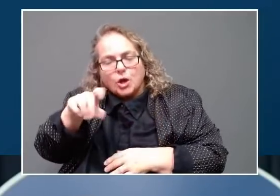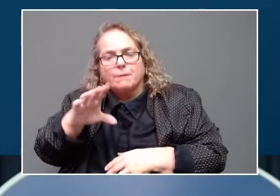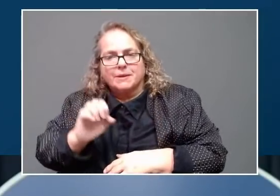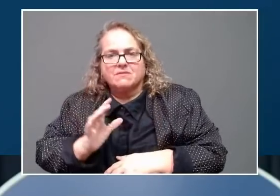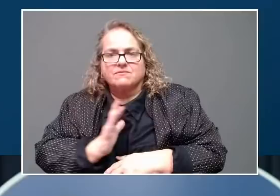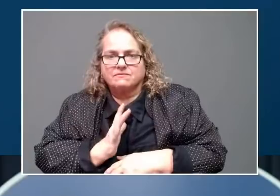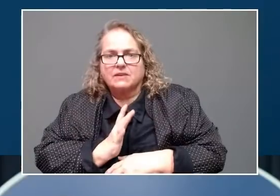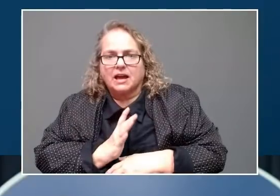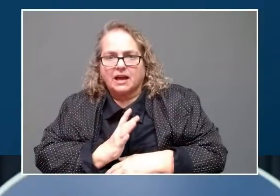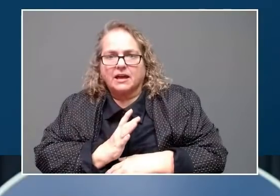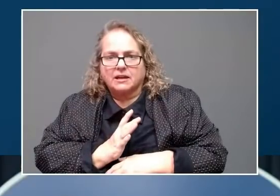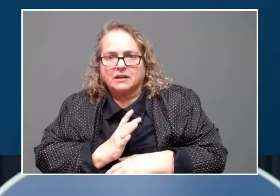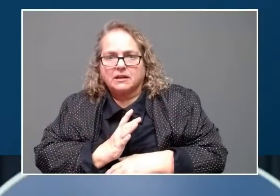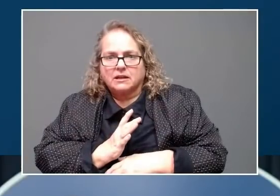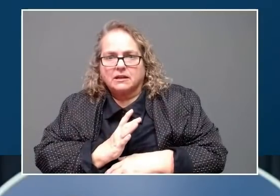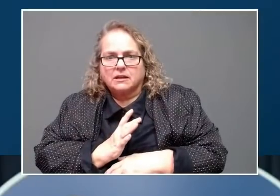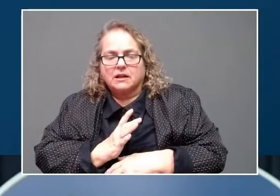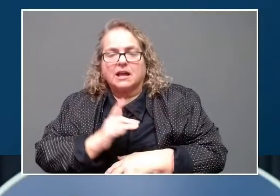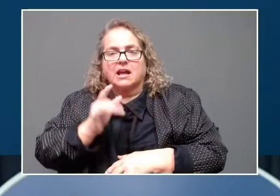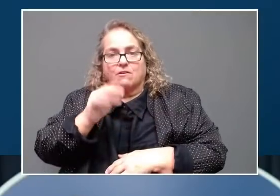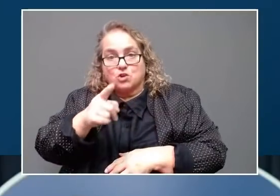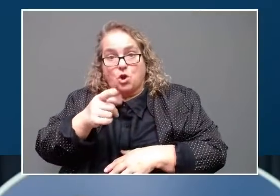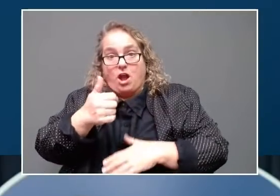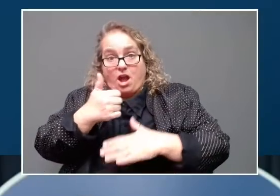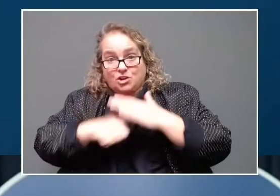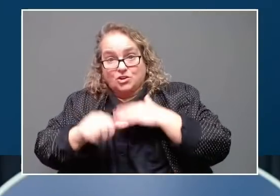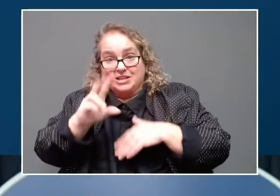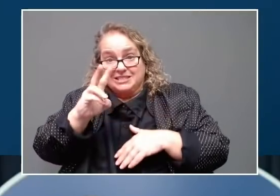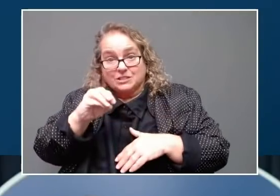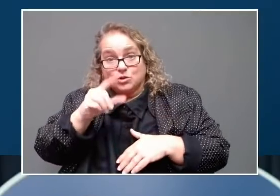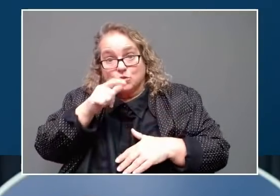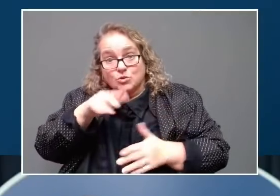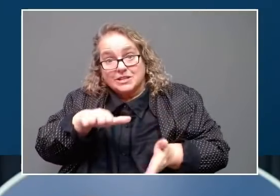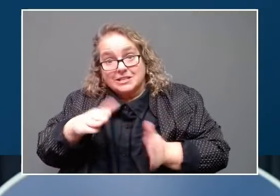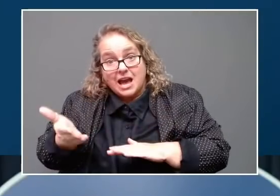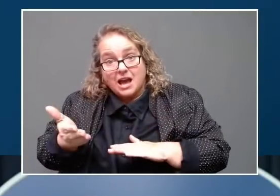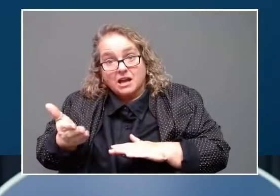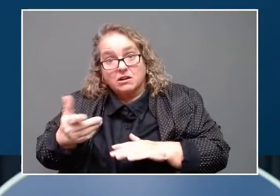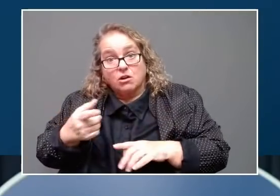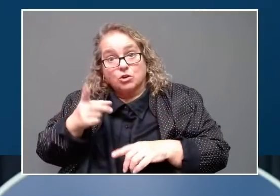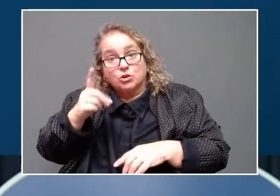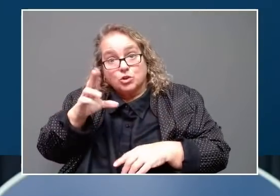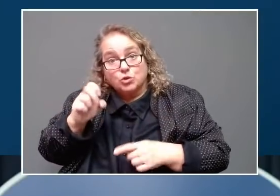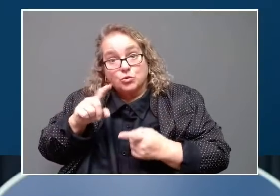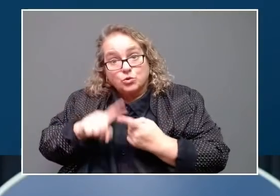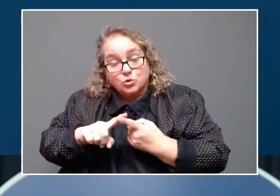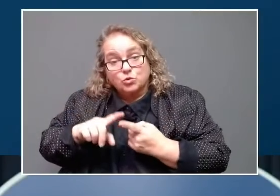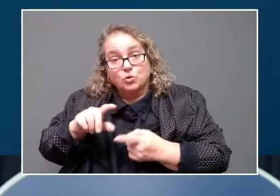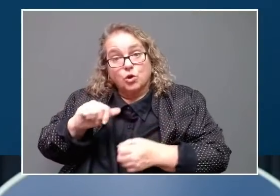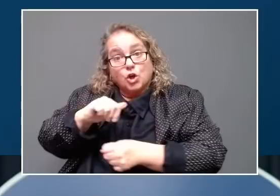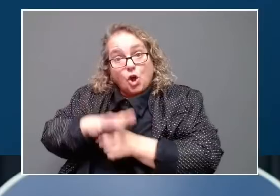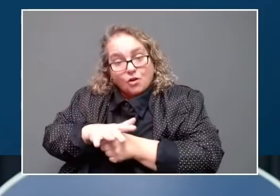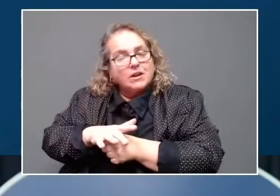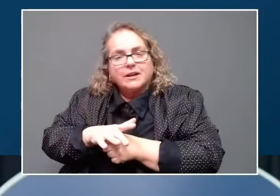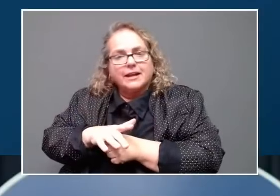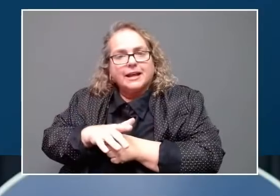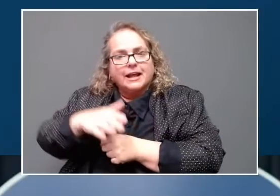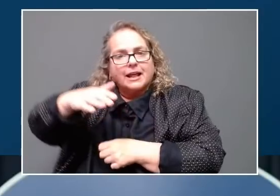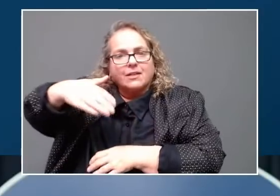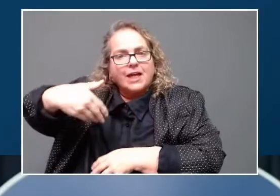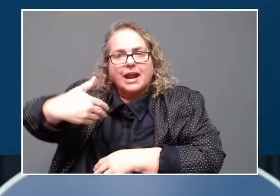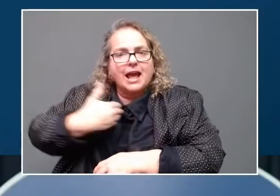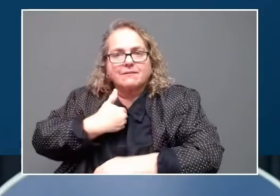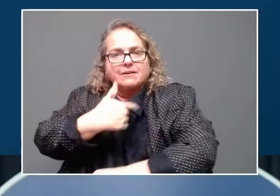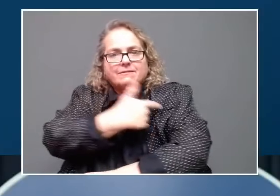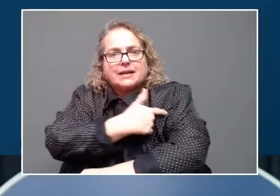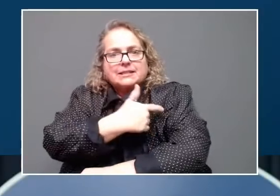everyone under 60 that has passed away from COVID has been unvaccinated. And those numbers are increasing